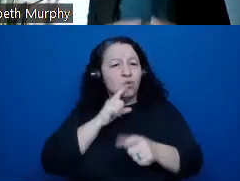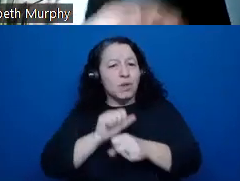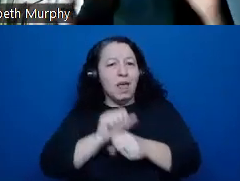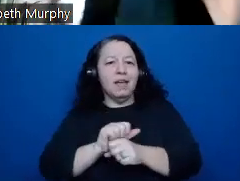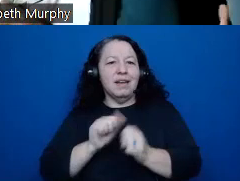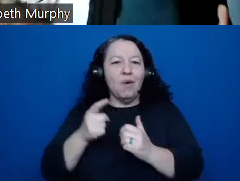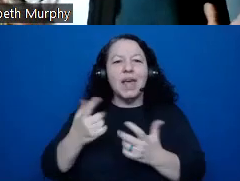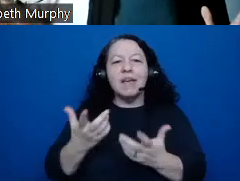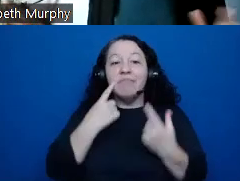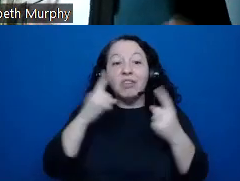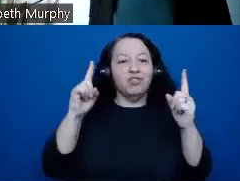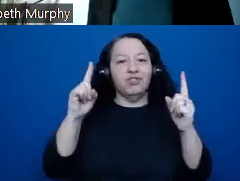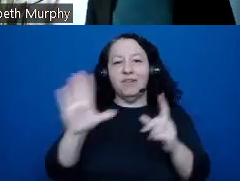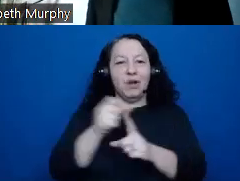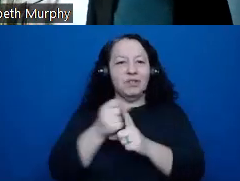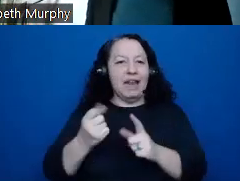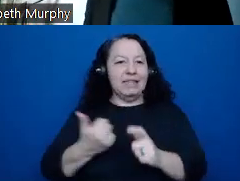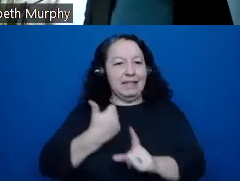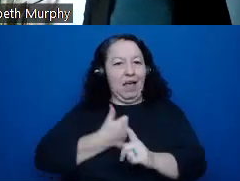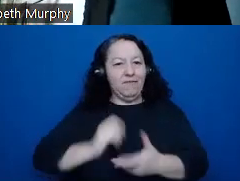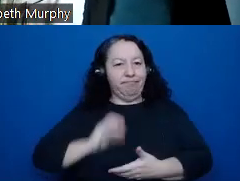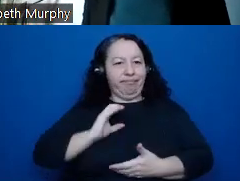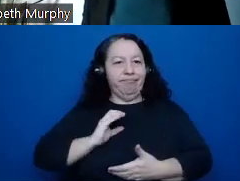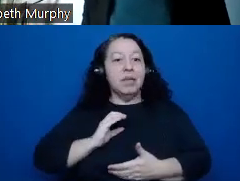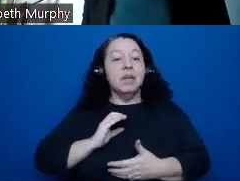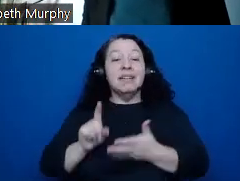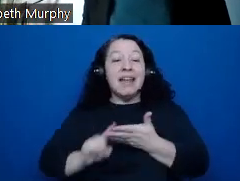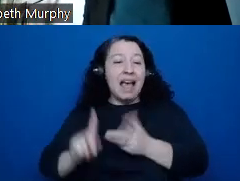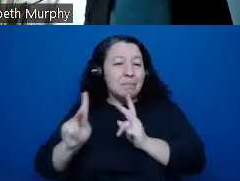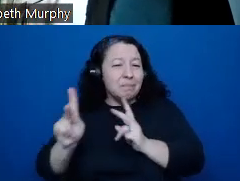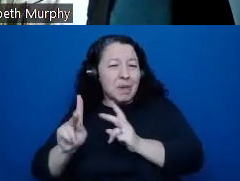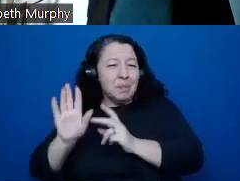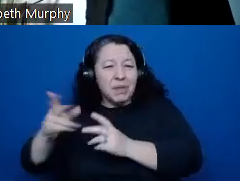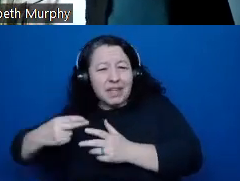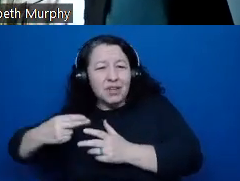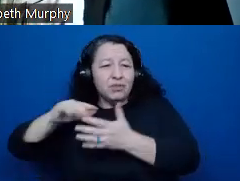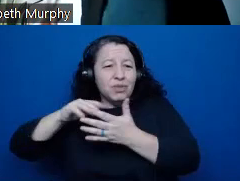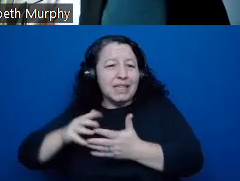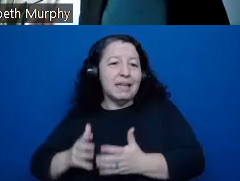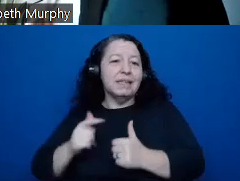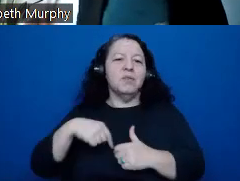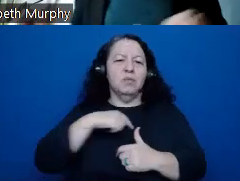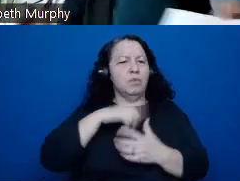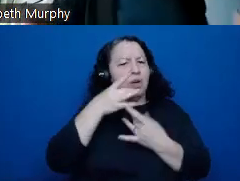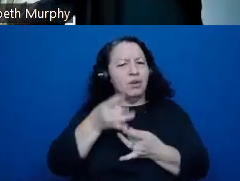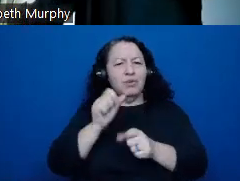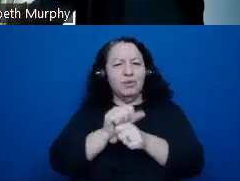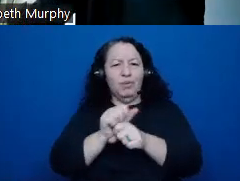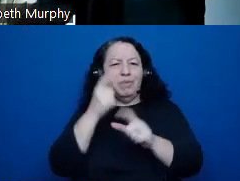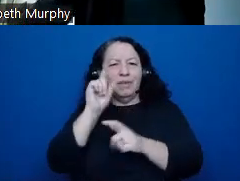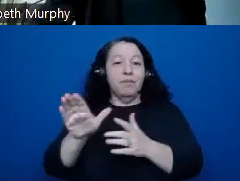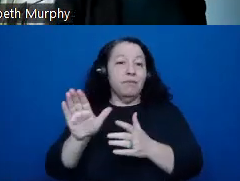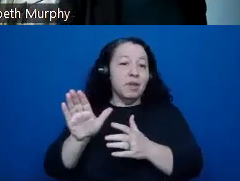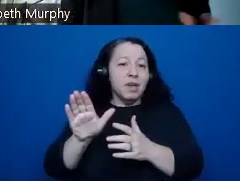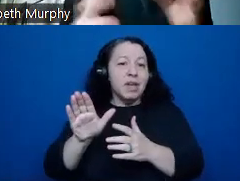it tells us about the rest of society, based on the viewpoint that basic institutions touch all institutions. I love